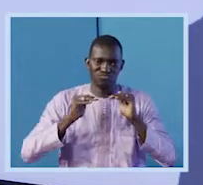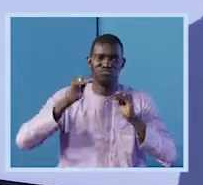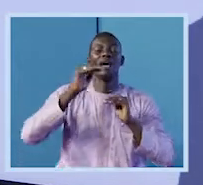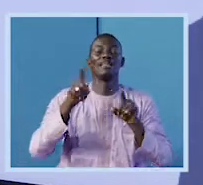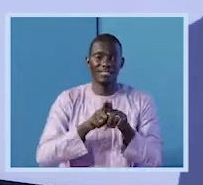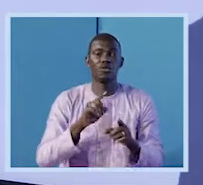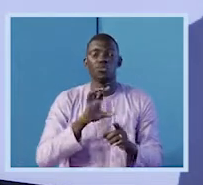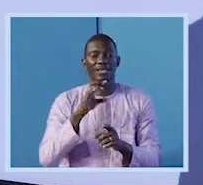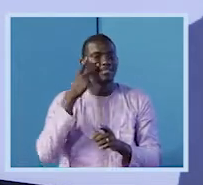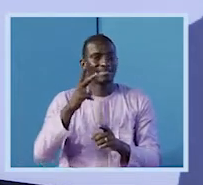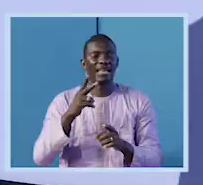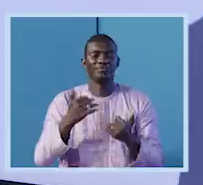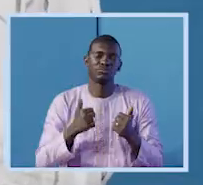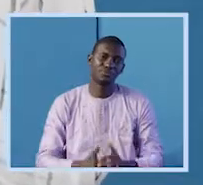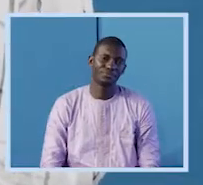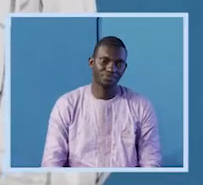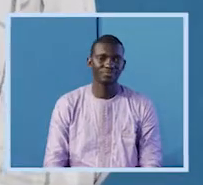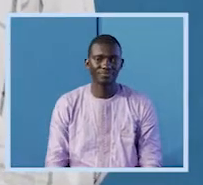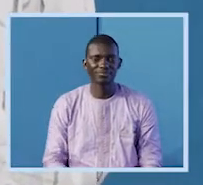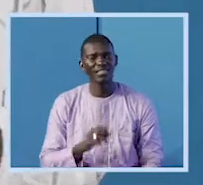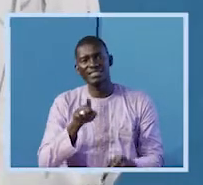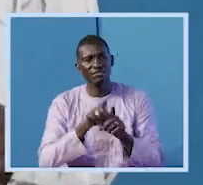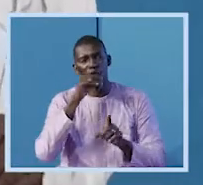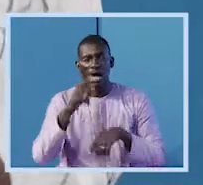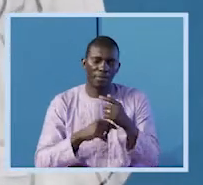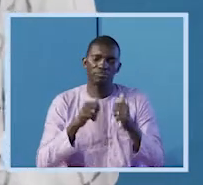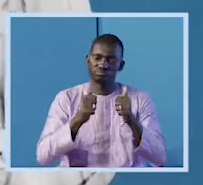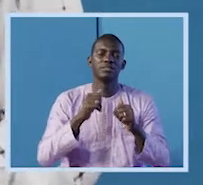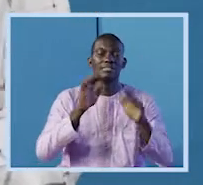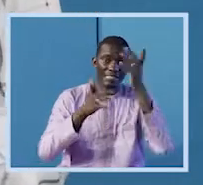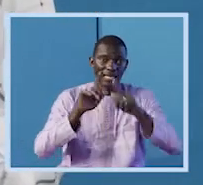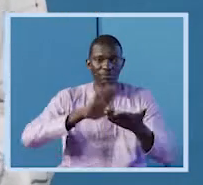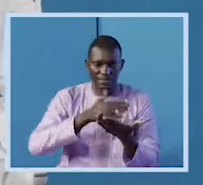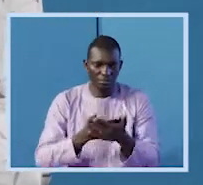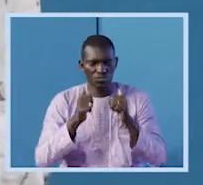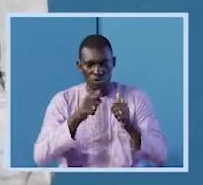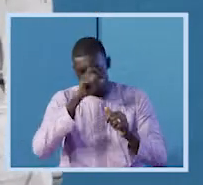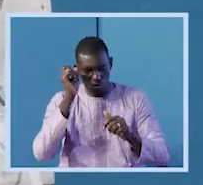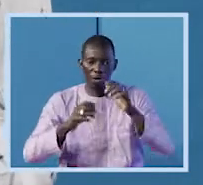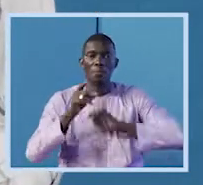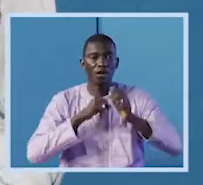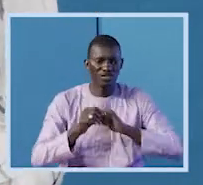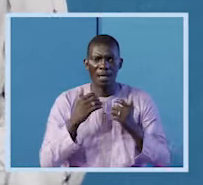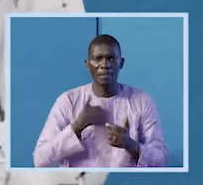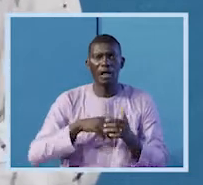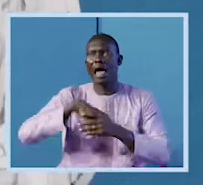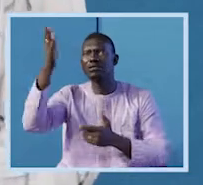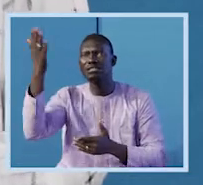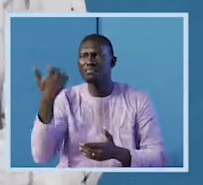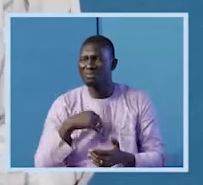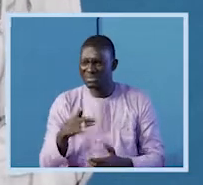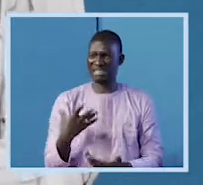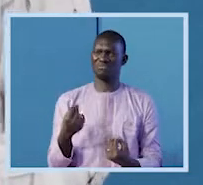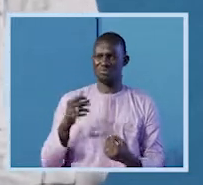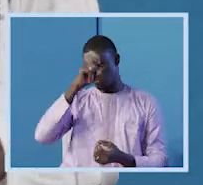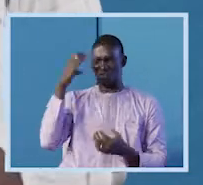now we can see light at the end of the tunnel now. Okay, so you talked about the fact that it's a profession. People out there who are watching might be like, Liban for some